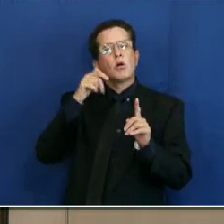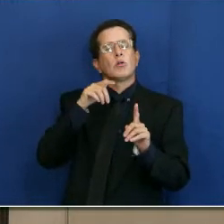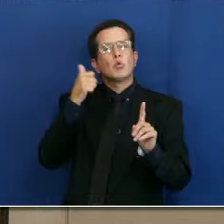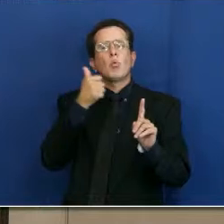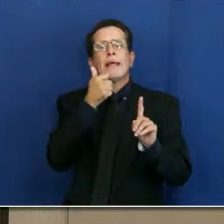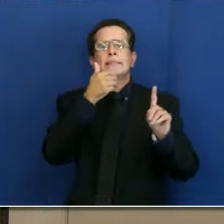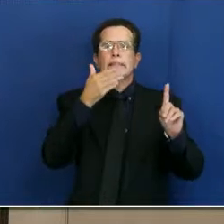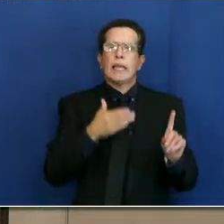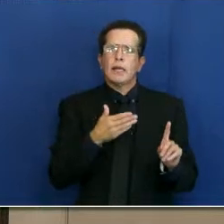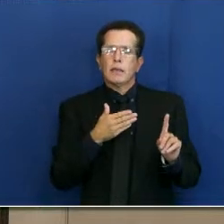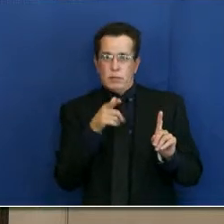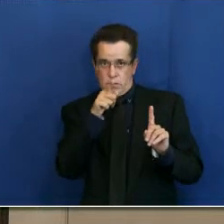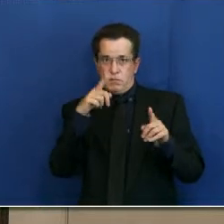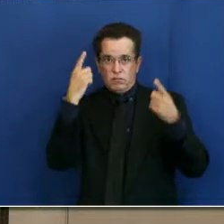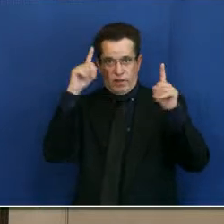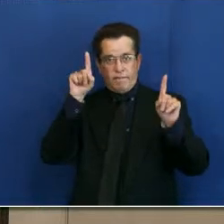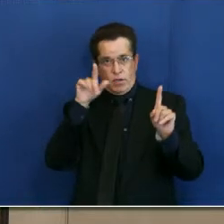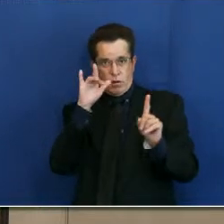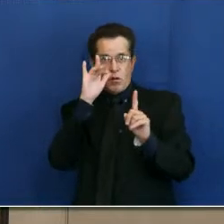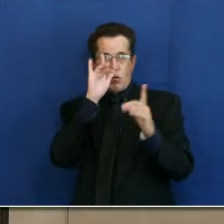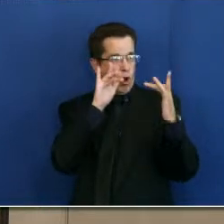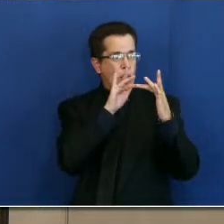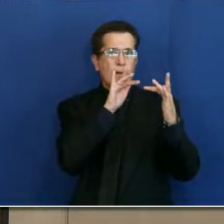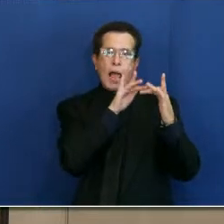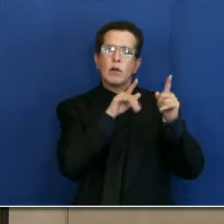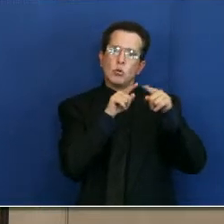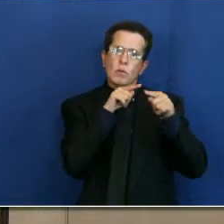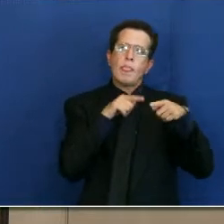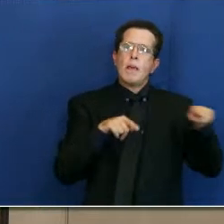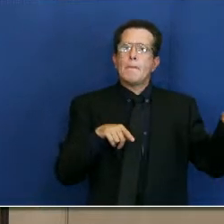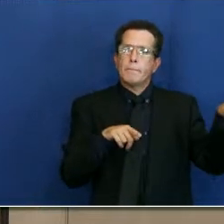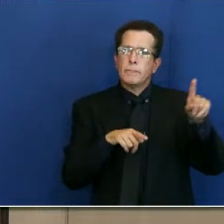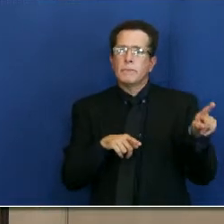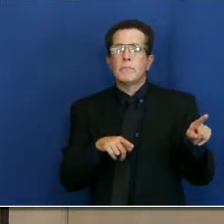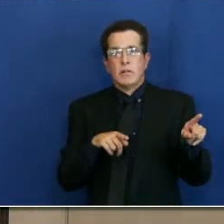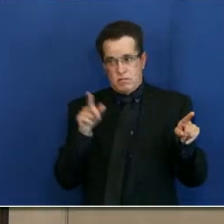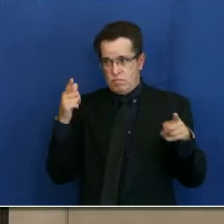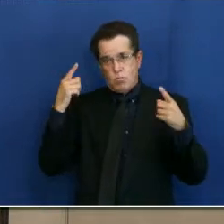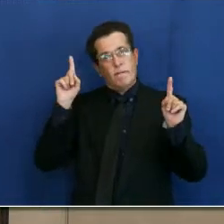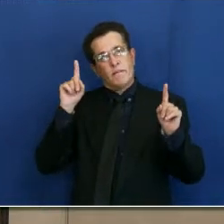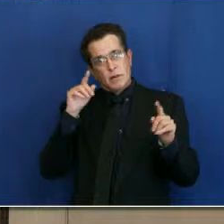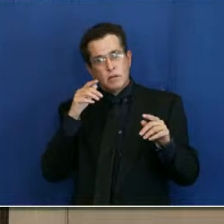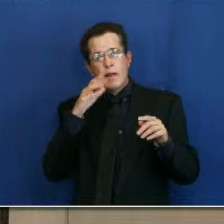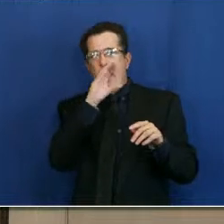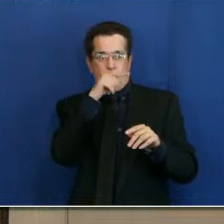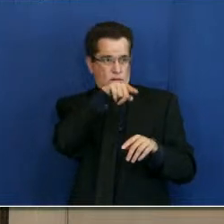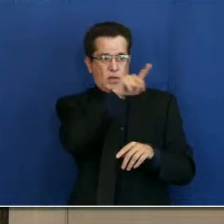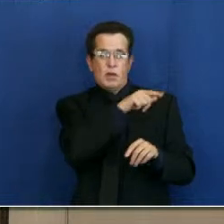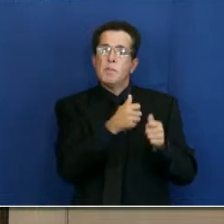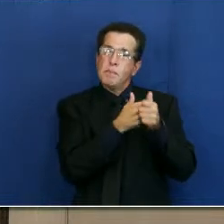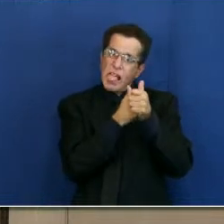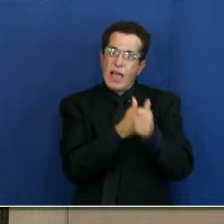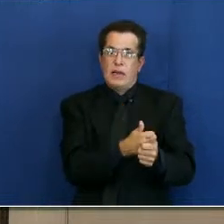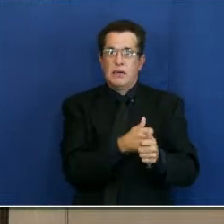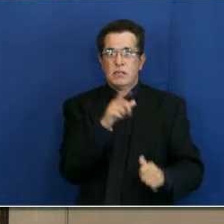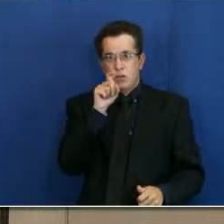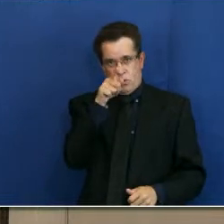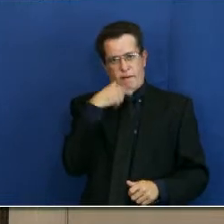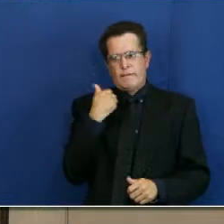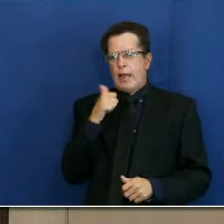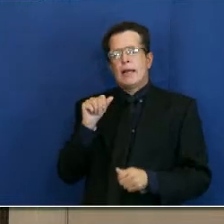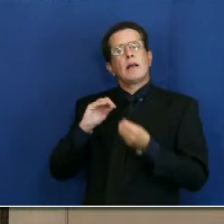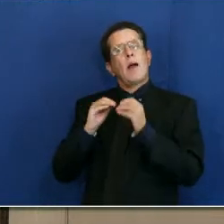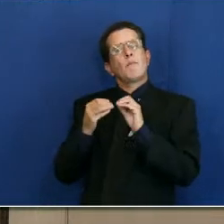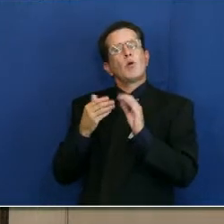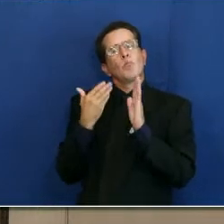are you in terms of reaching the contacts that have been offered by the infected, and what about compliance? Do you have any specific metrics